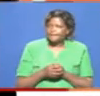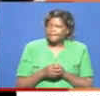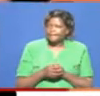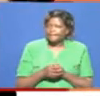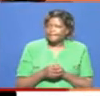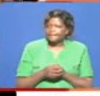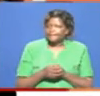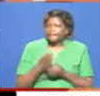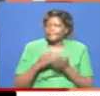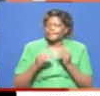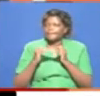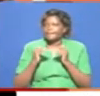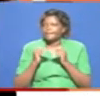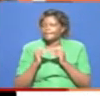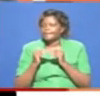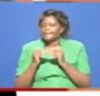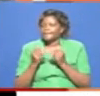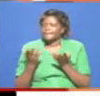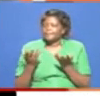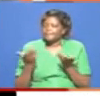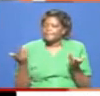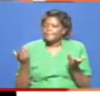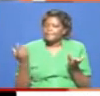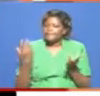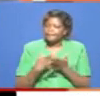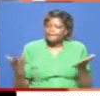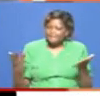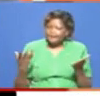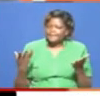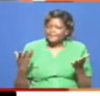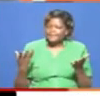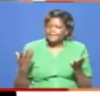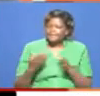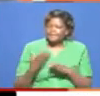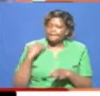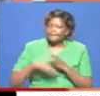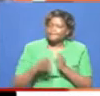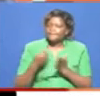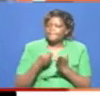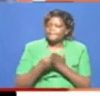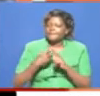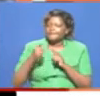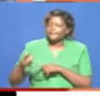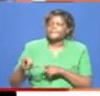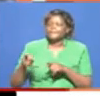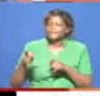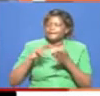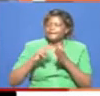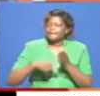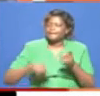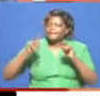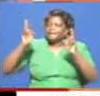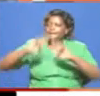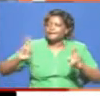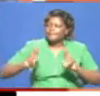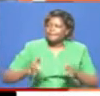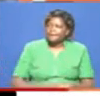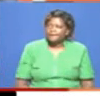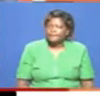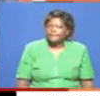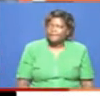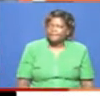level of collateral to access financing. But I guess it's a function of preparedness. I don't think